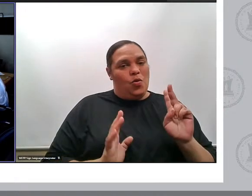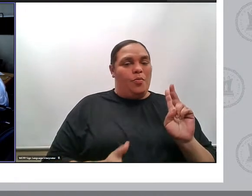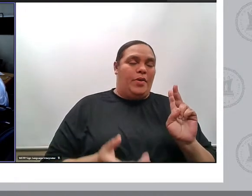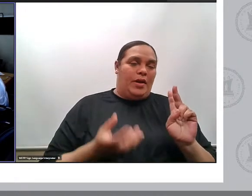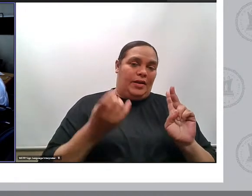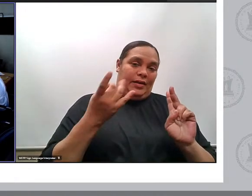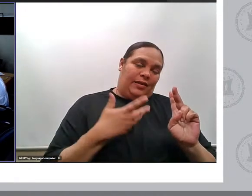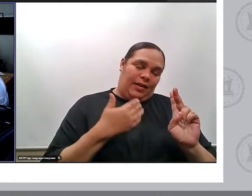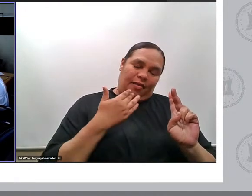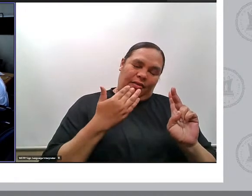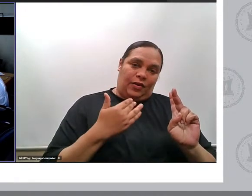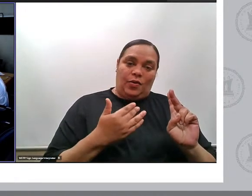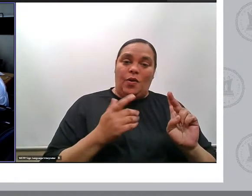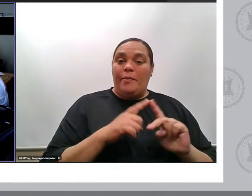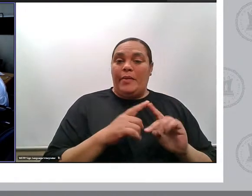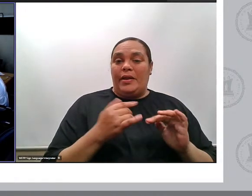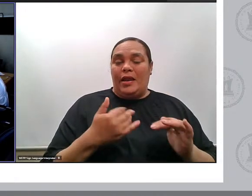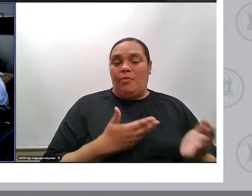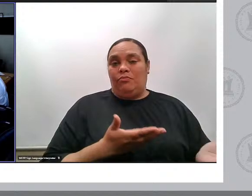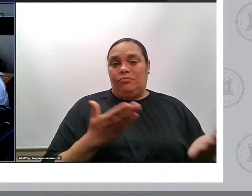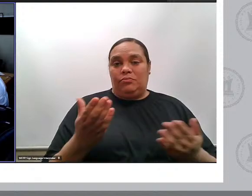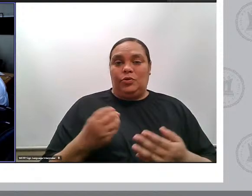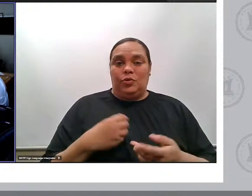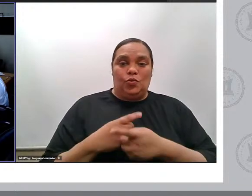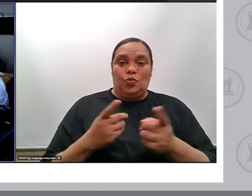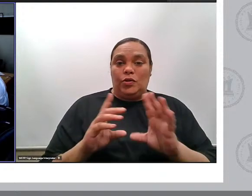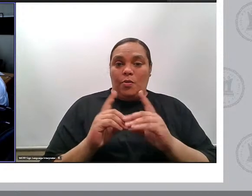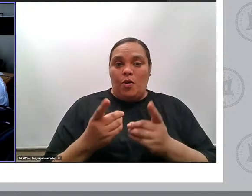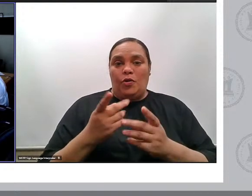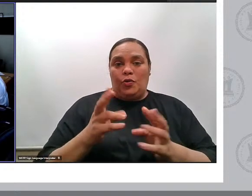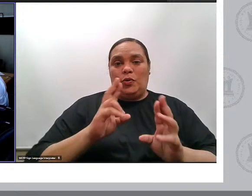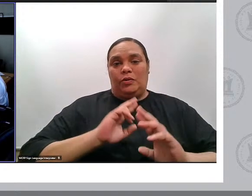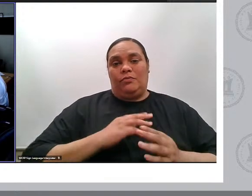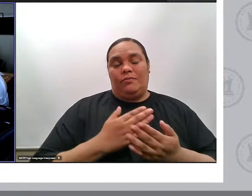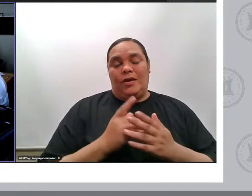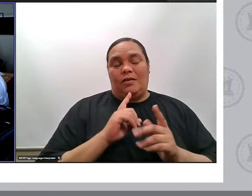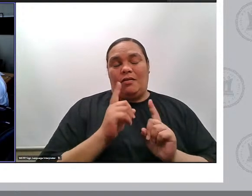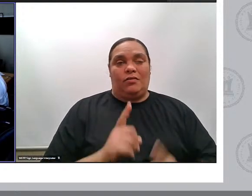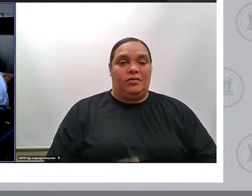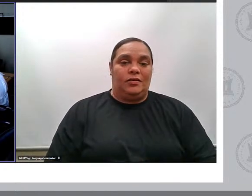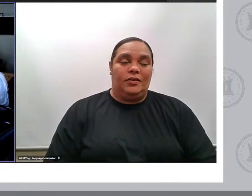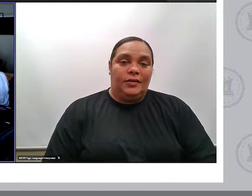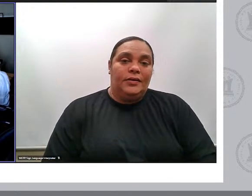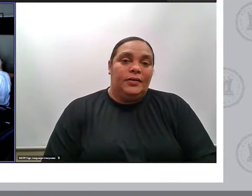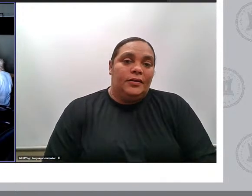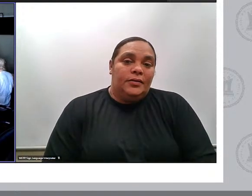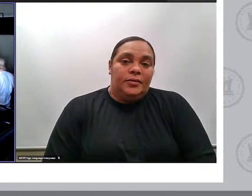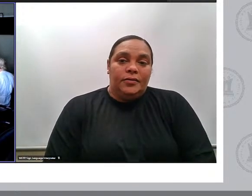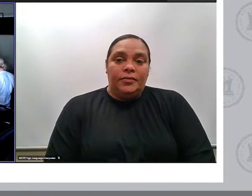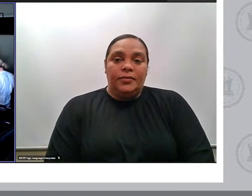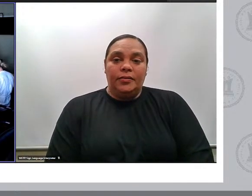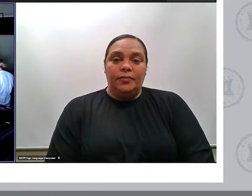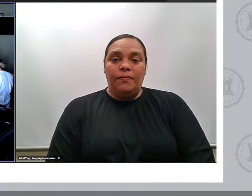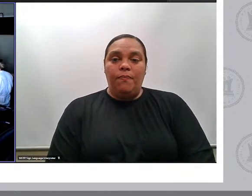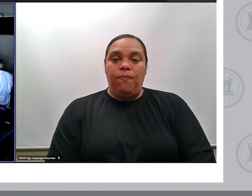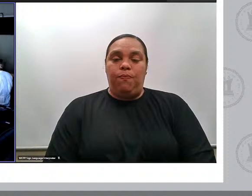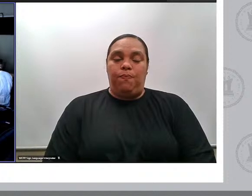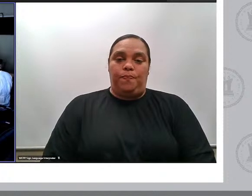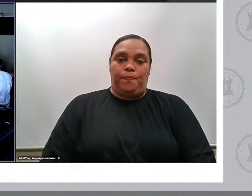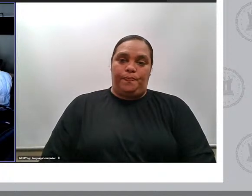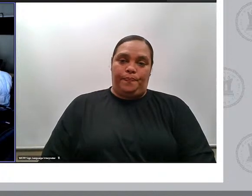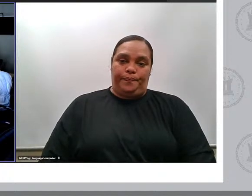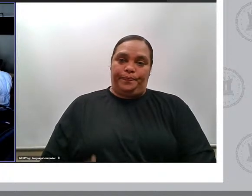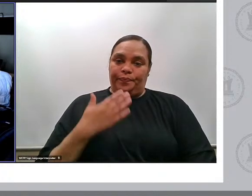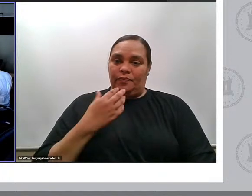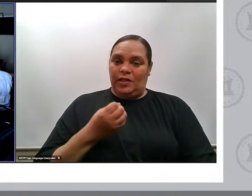Thank you very much, Member. I'd now like to hand over to the department to speak to the questions. Thank you. Thank you very much. Chair, if